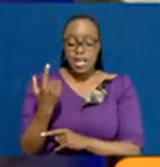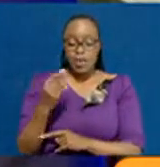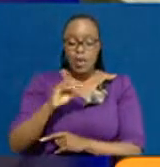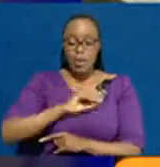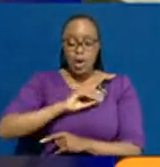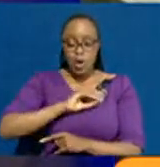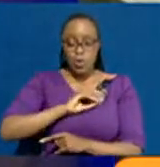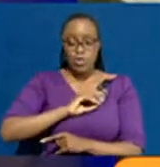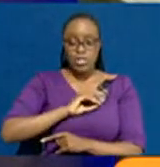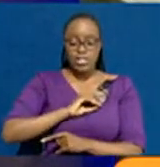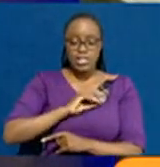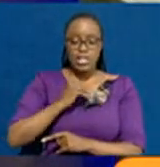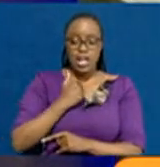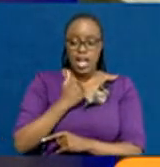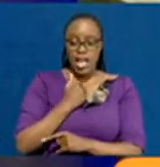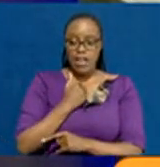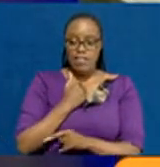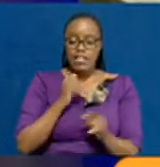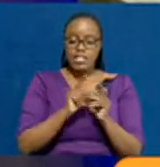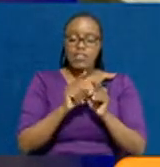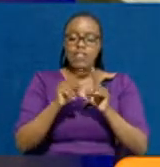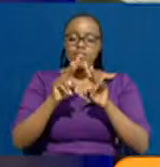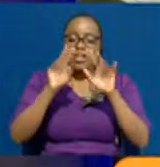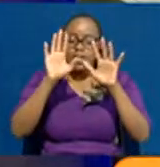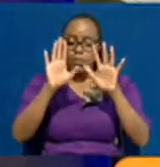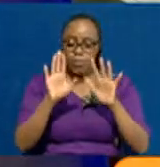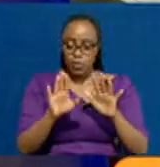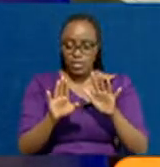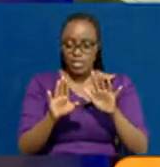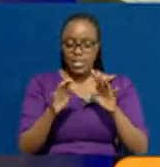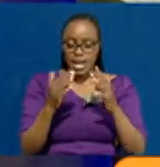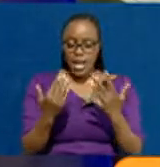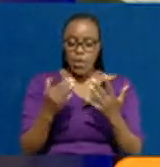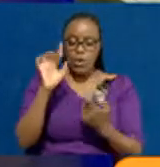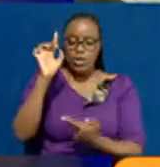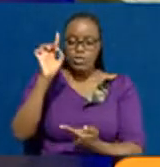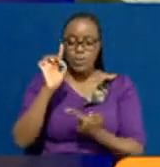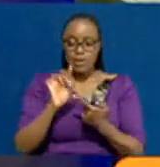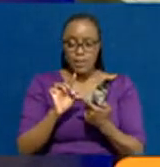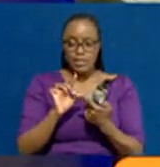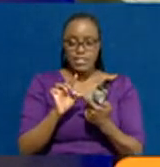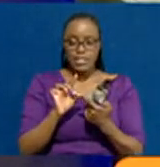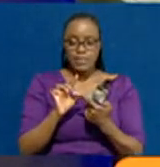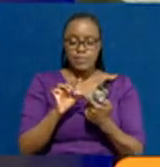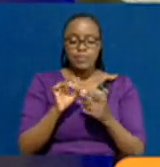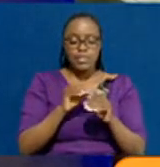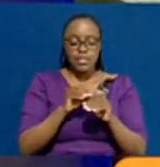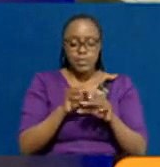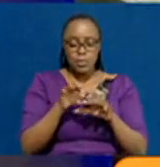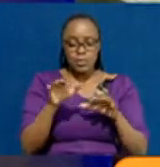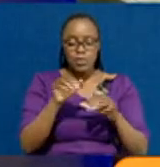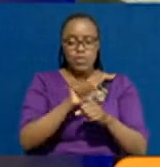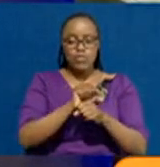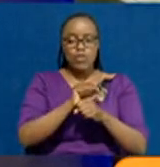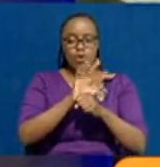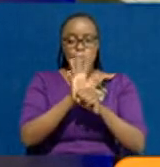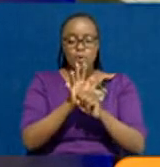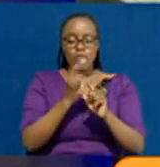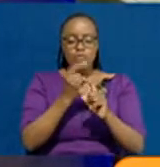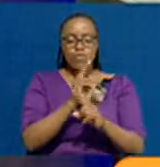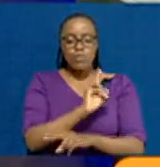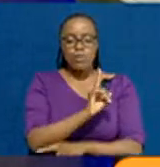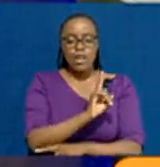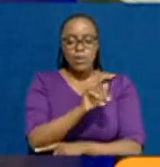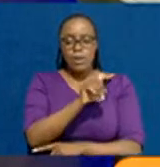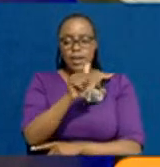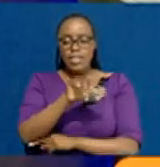as very critical in terms of minimizing transmission of COVID-19 from Nairobi to